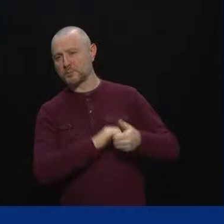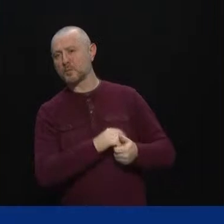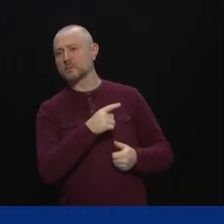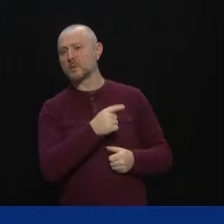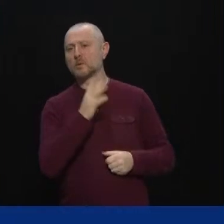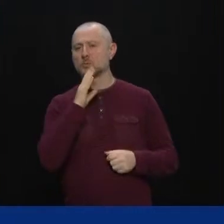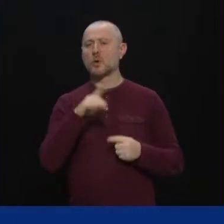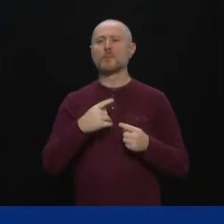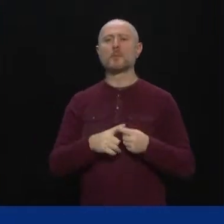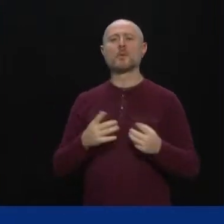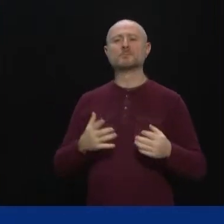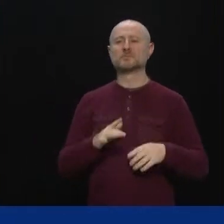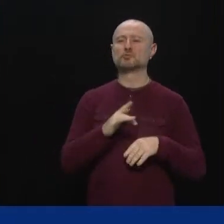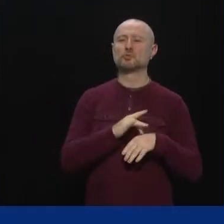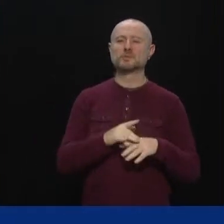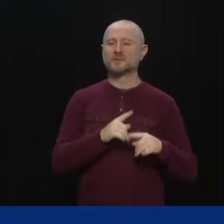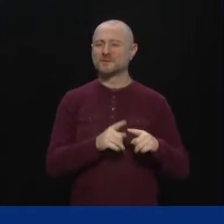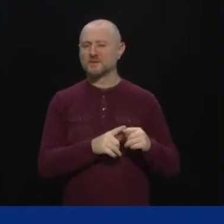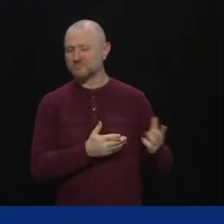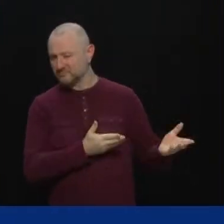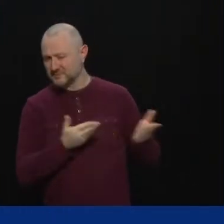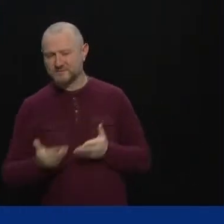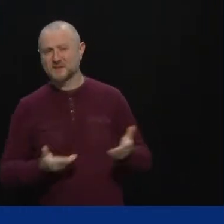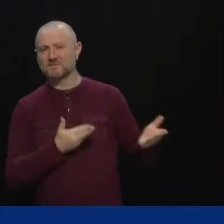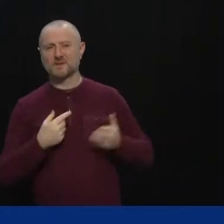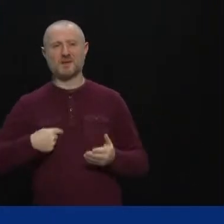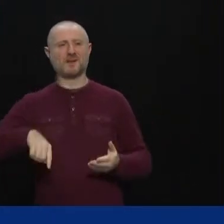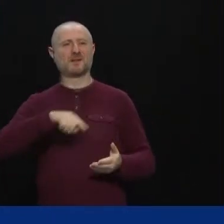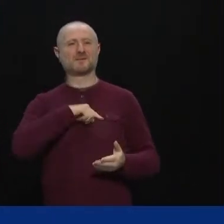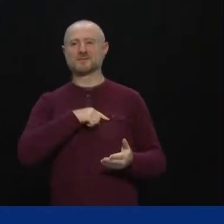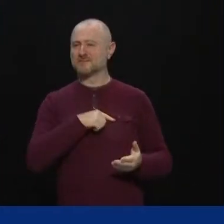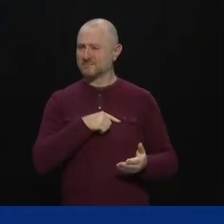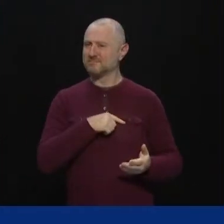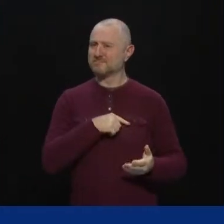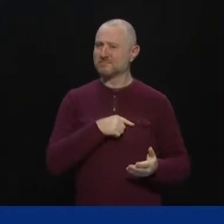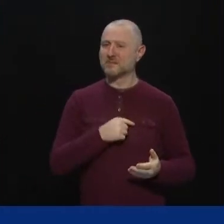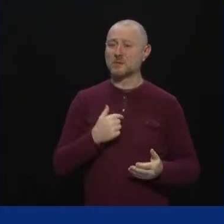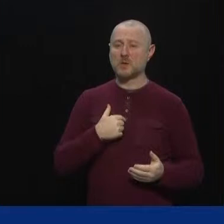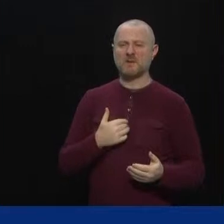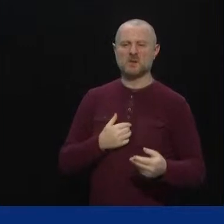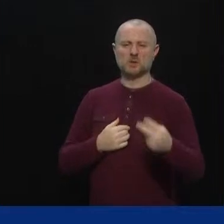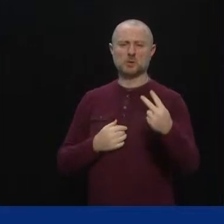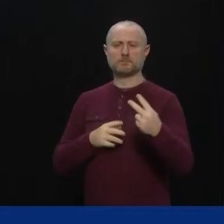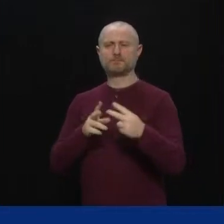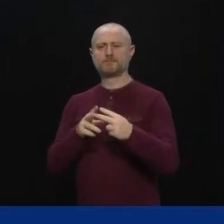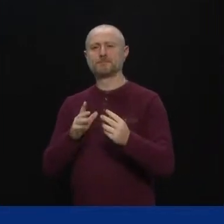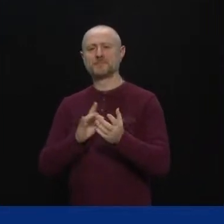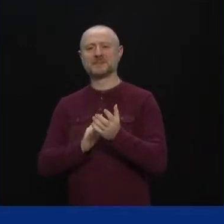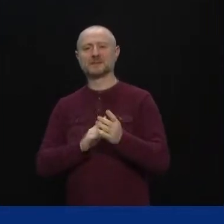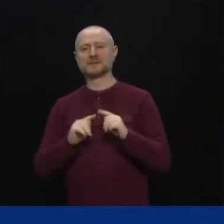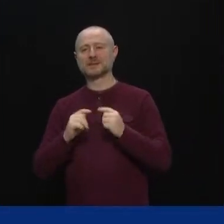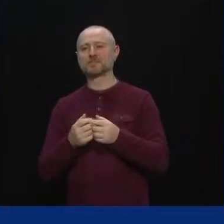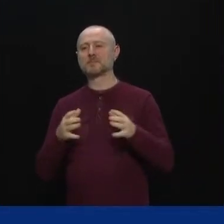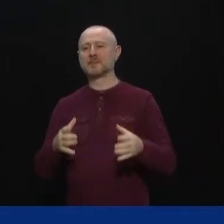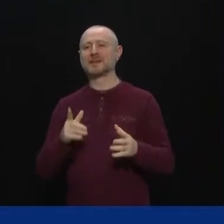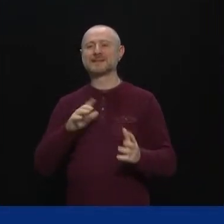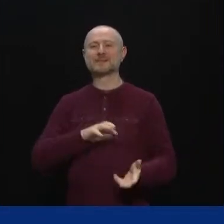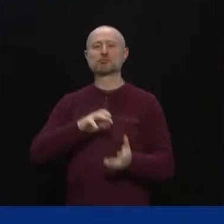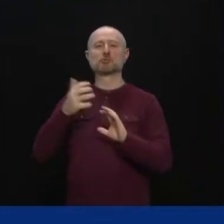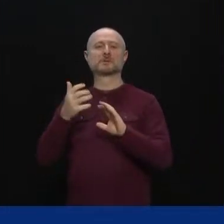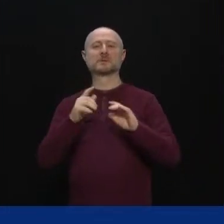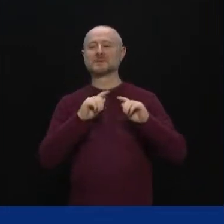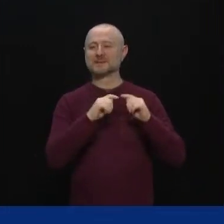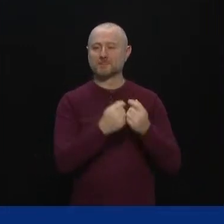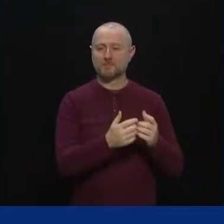they're bringing to the state. We have 2 disaster medical teams already here in Buffalo and Syracuse, and we